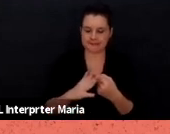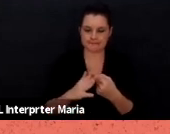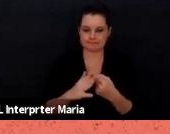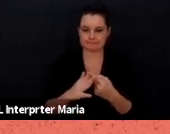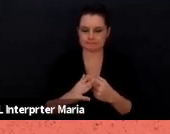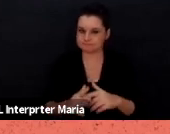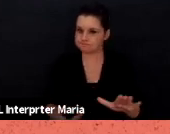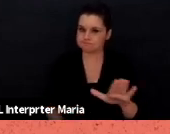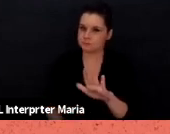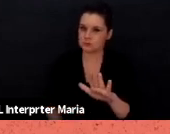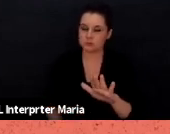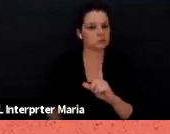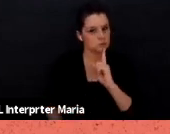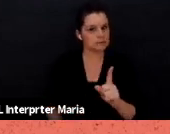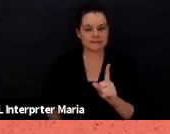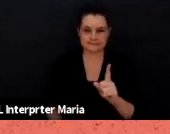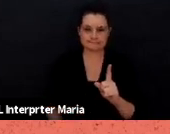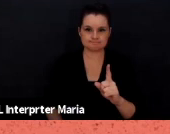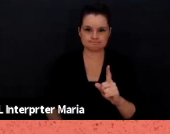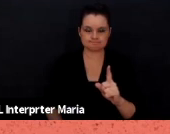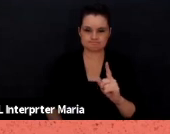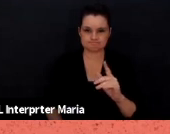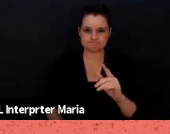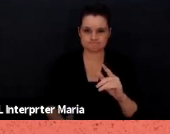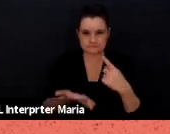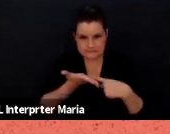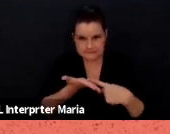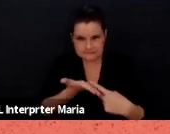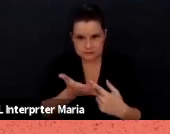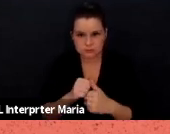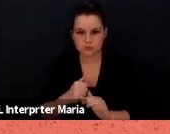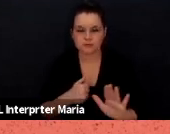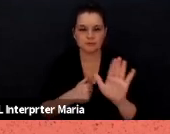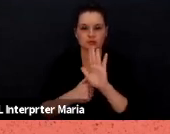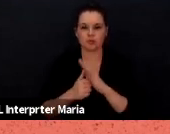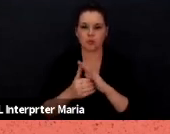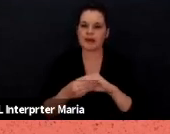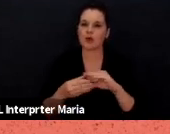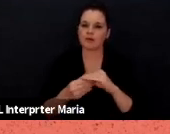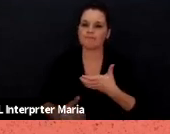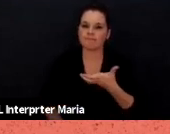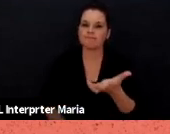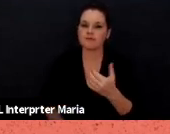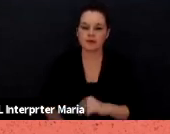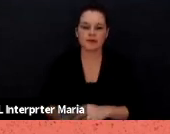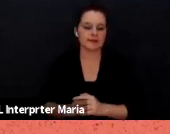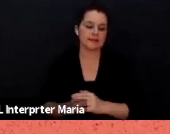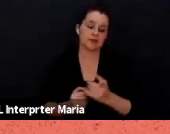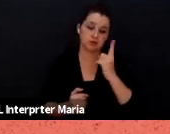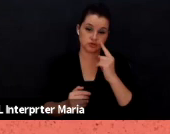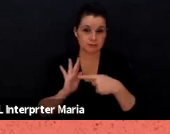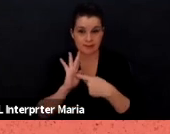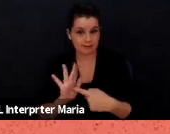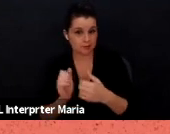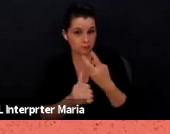your really moving discussion with your narrative. And just to highlight what